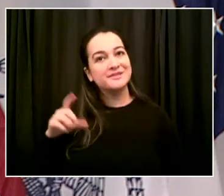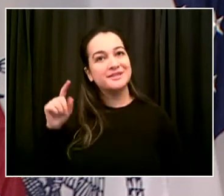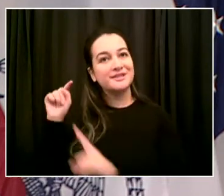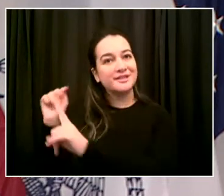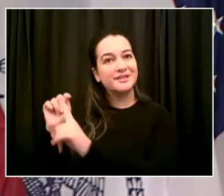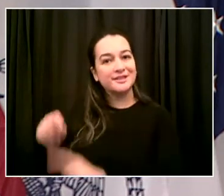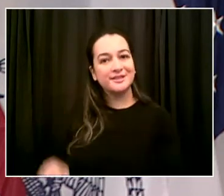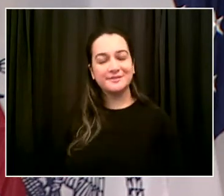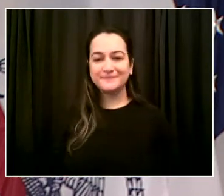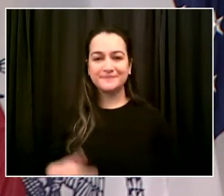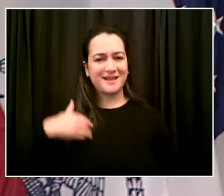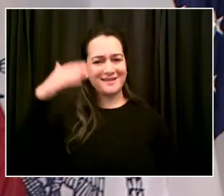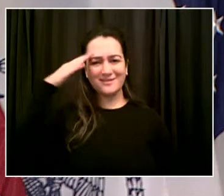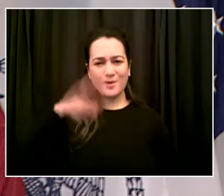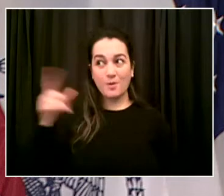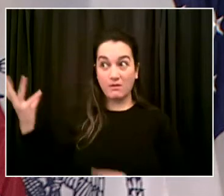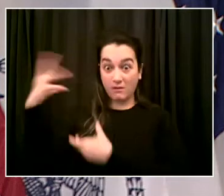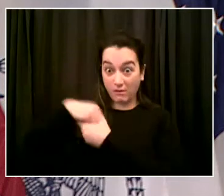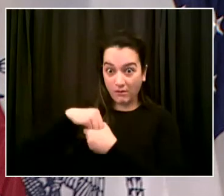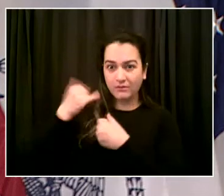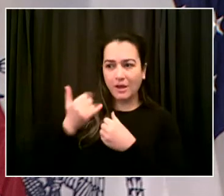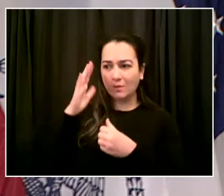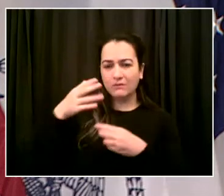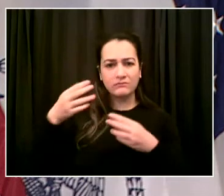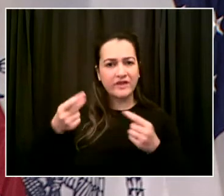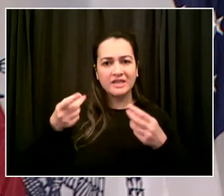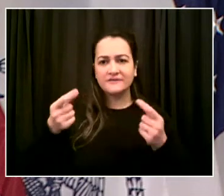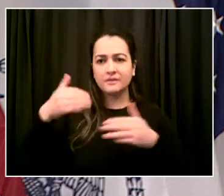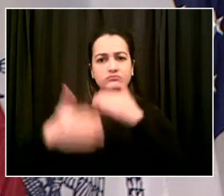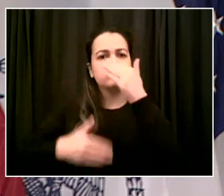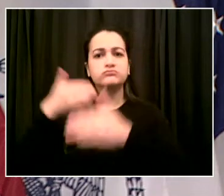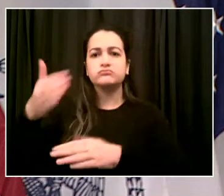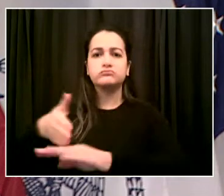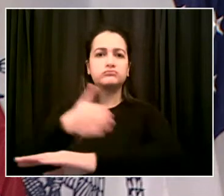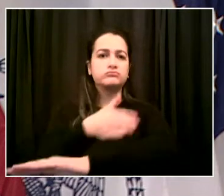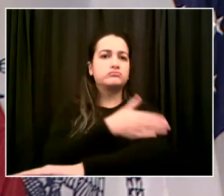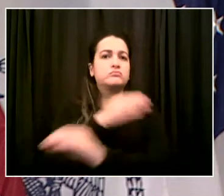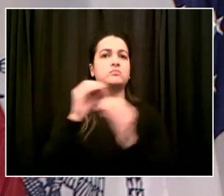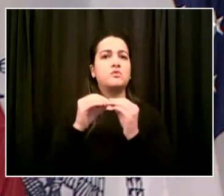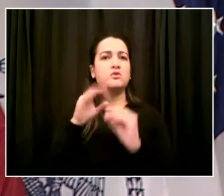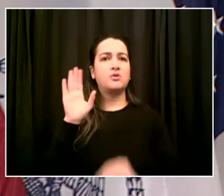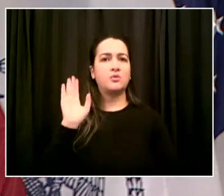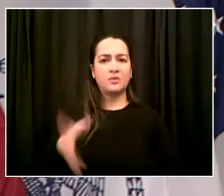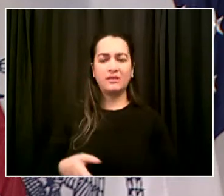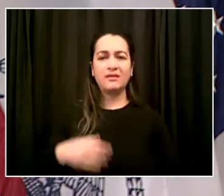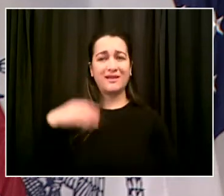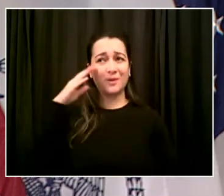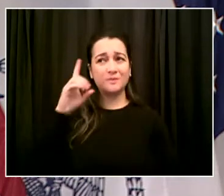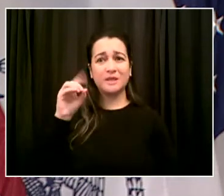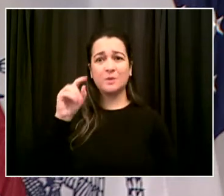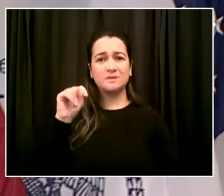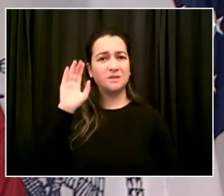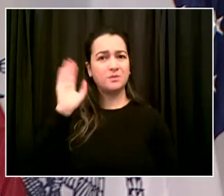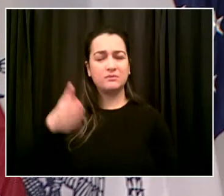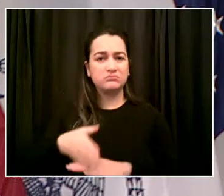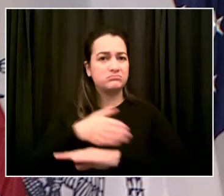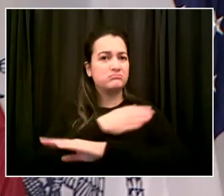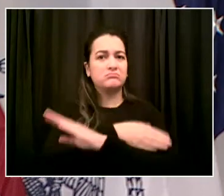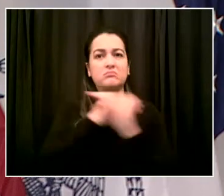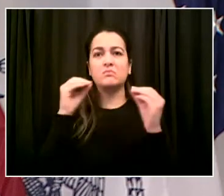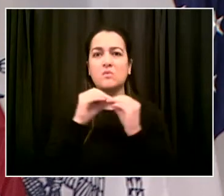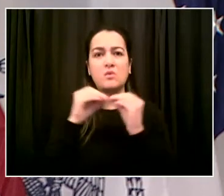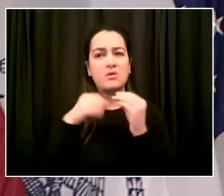farther with the Department of Transportation leading the way as we build a more equitable city. My pleasure to introduce